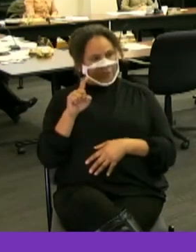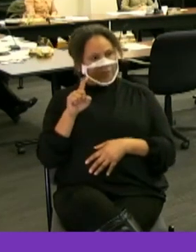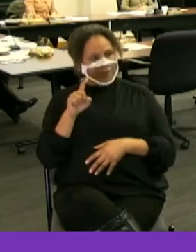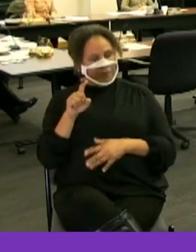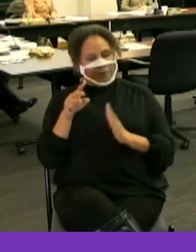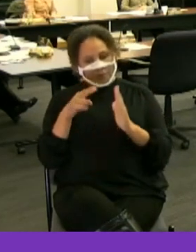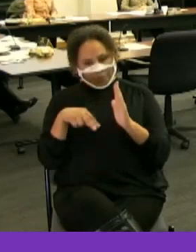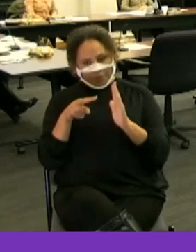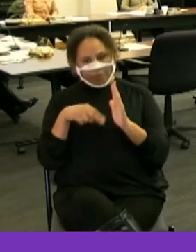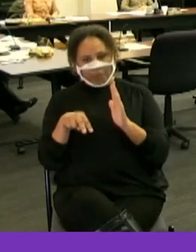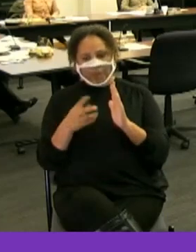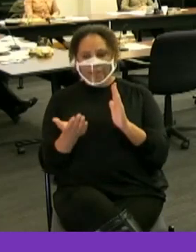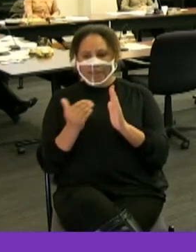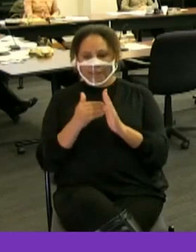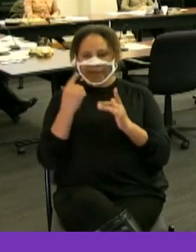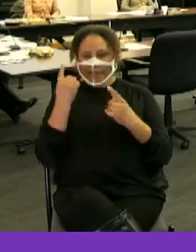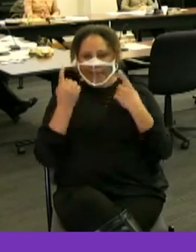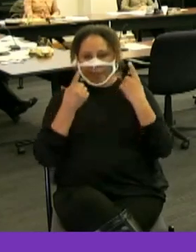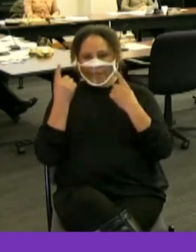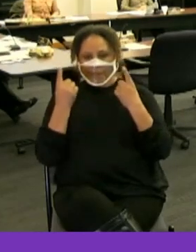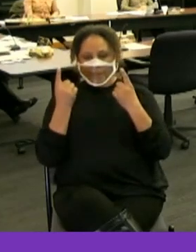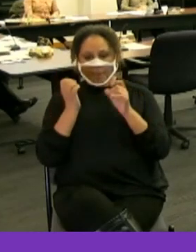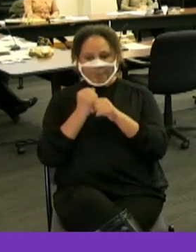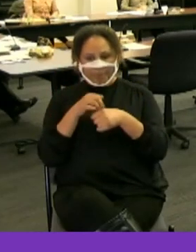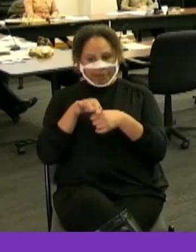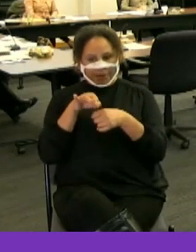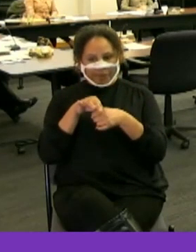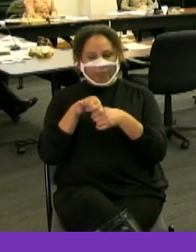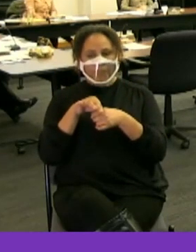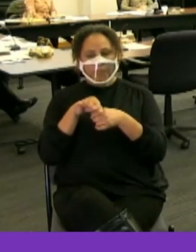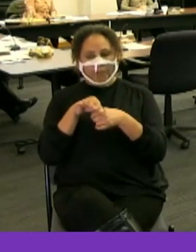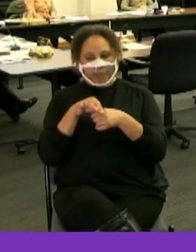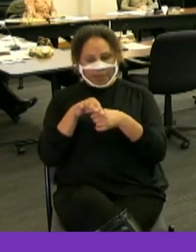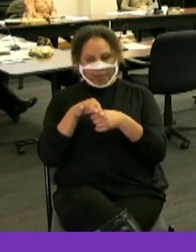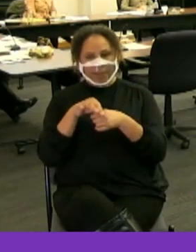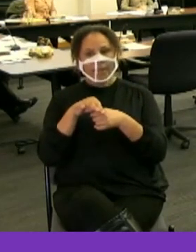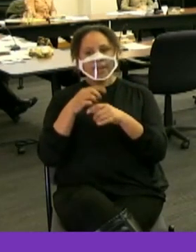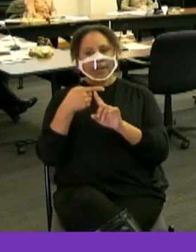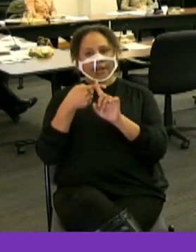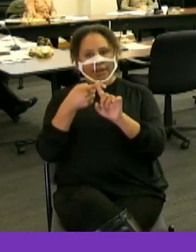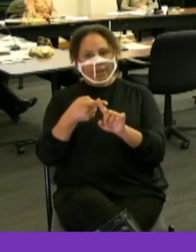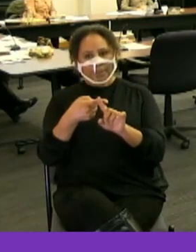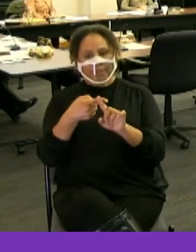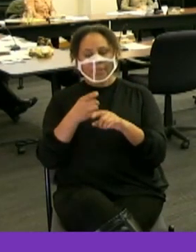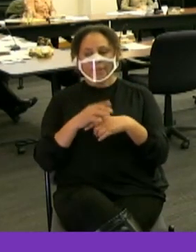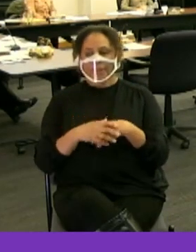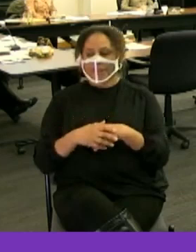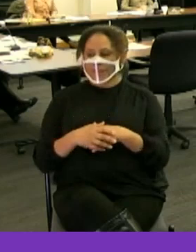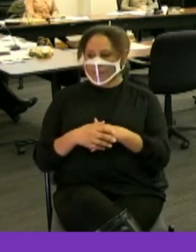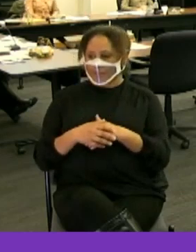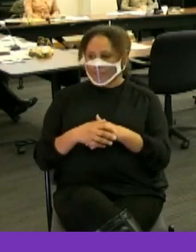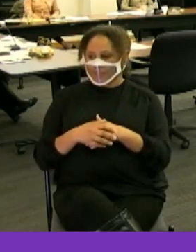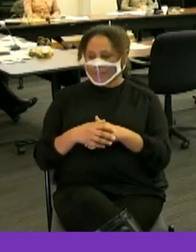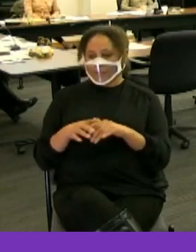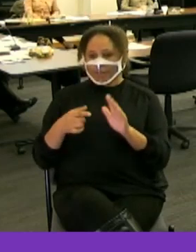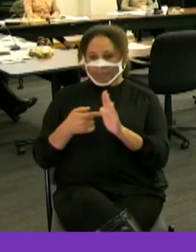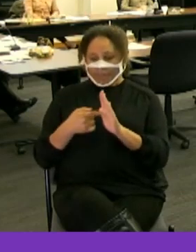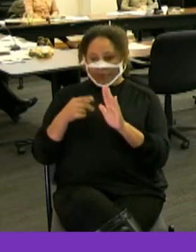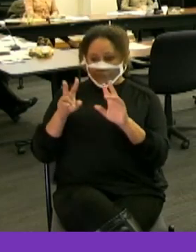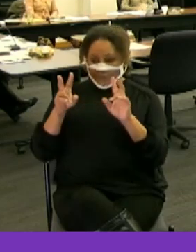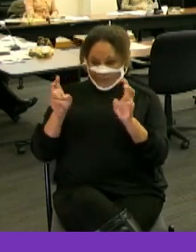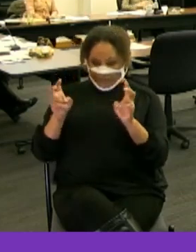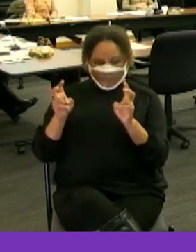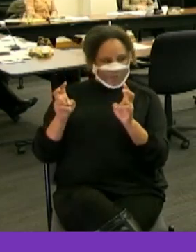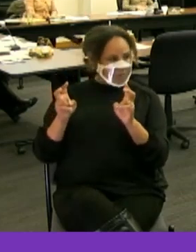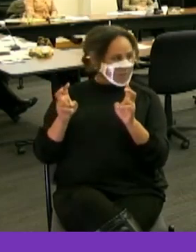take a look at it and reconsider making a vote next month This would be for the expanded,